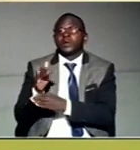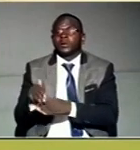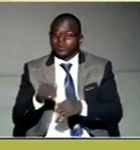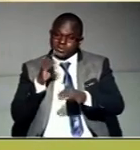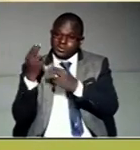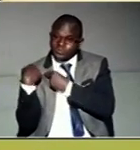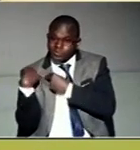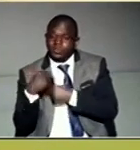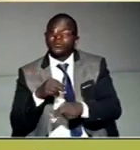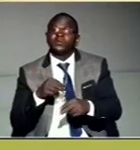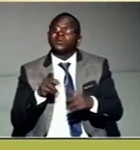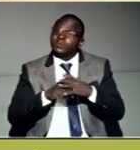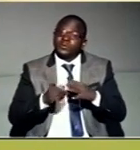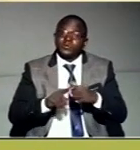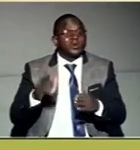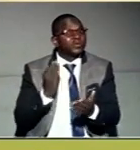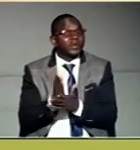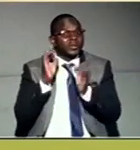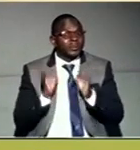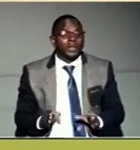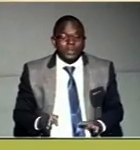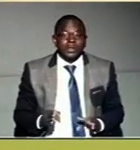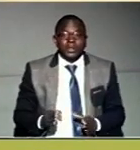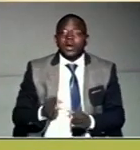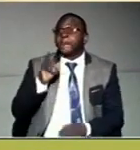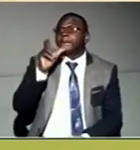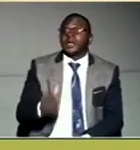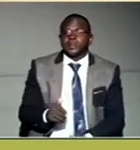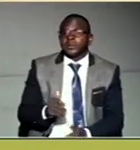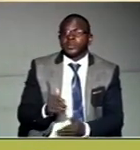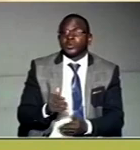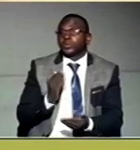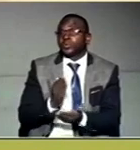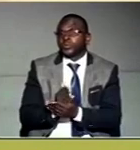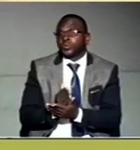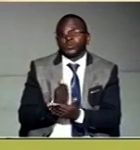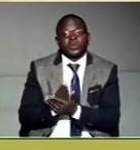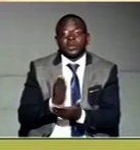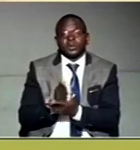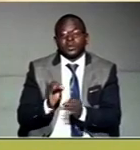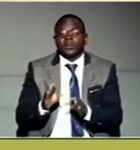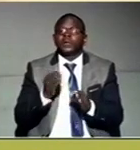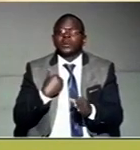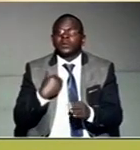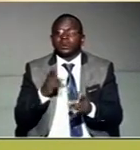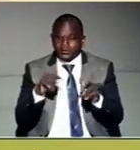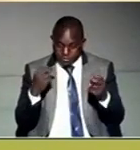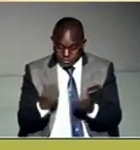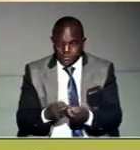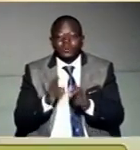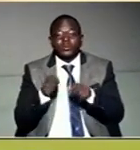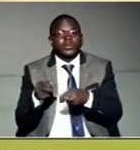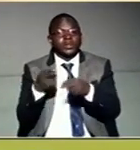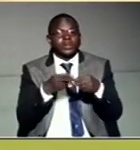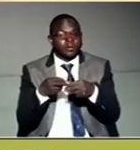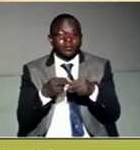refugees. It's not right. Somebody is not doing things right. And we need, your forum needs to start thinking carefully about these